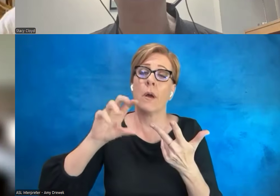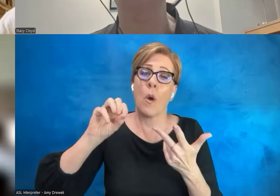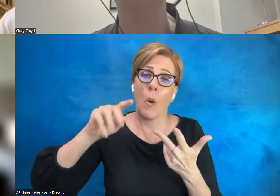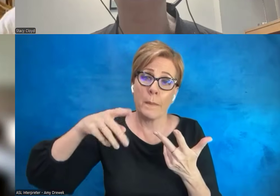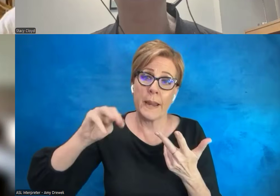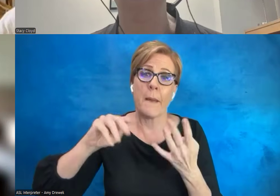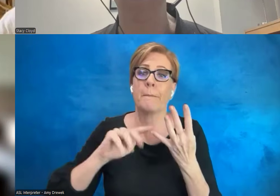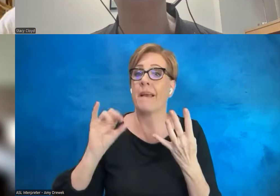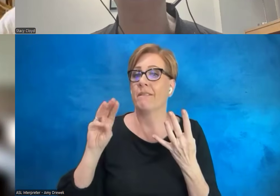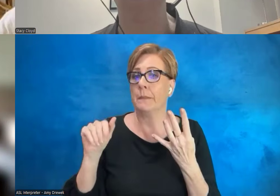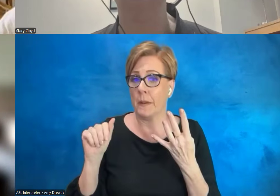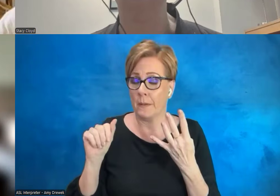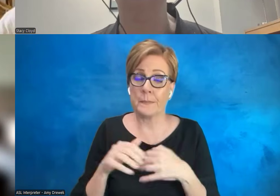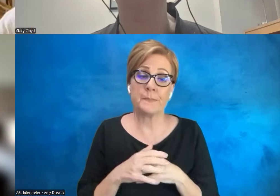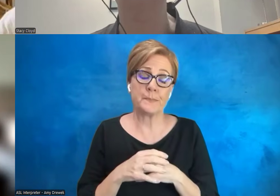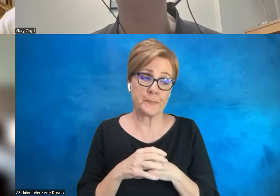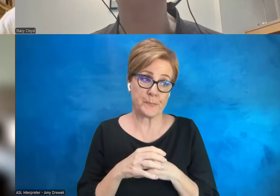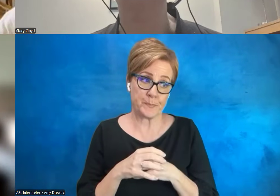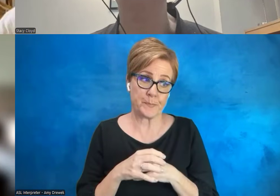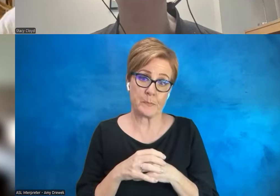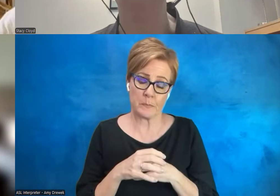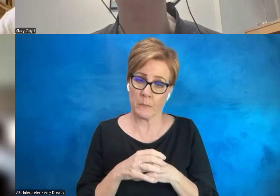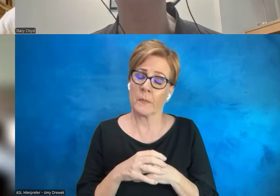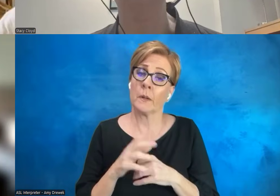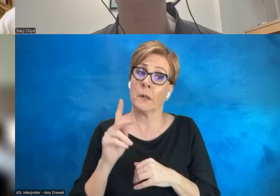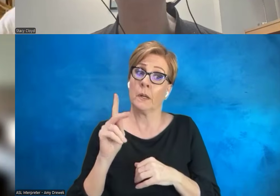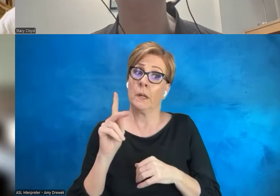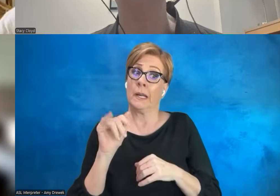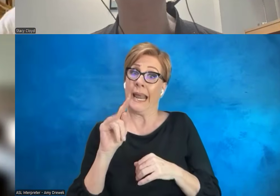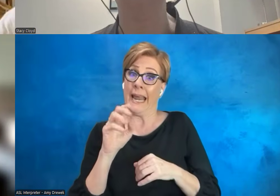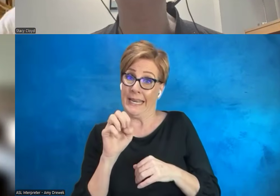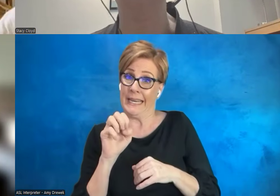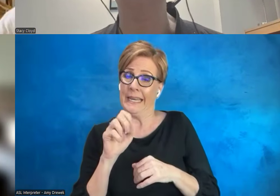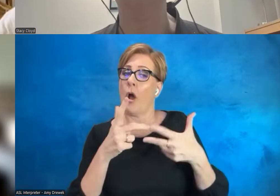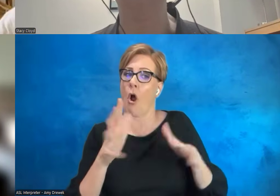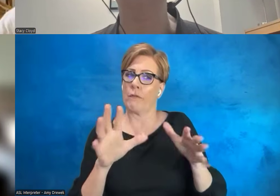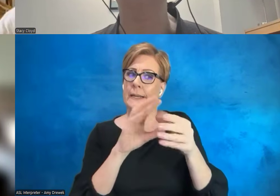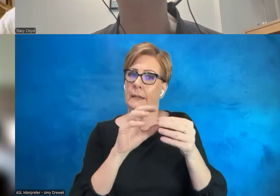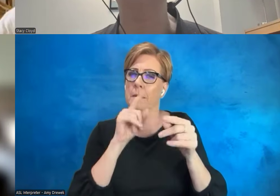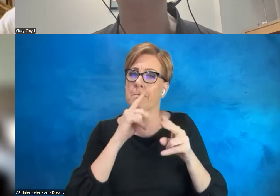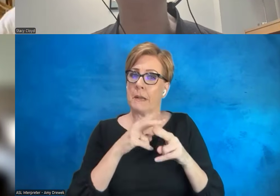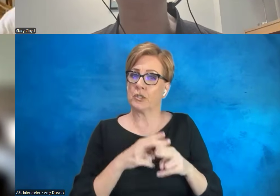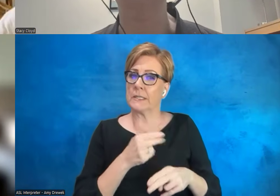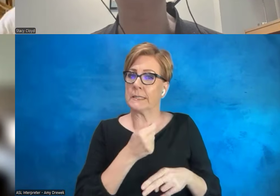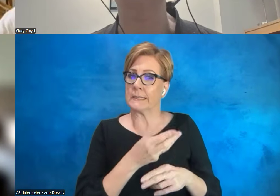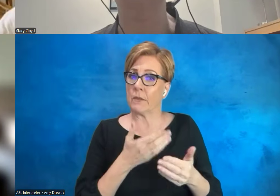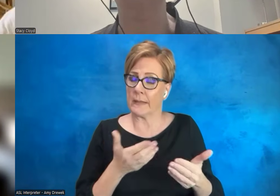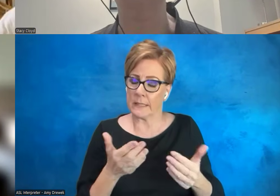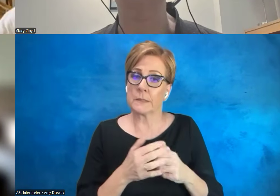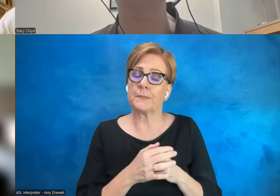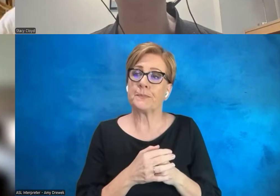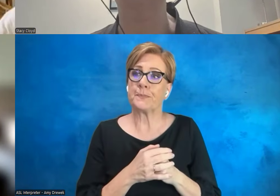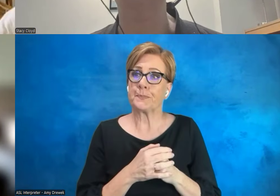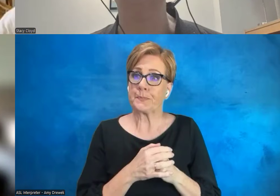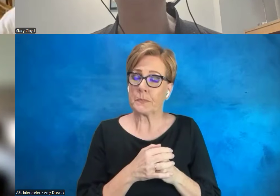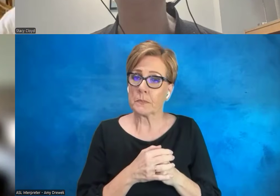I think even Katie pointed out some great things, and I really find a lot of the